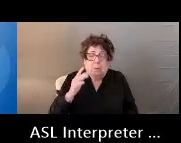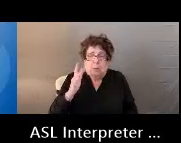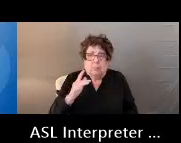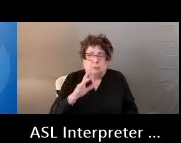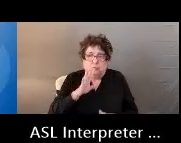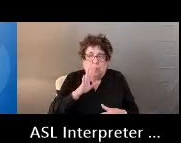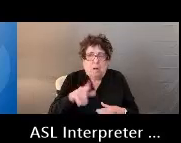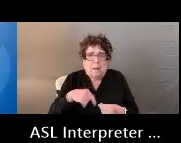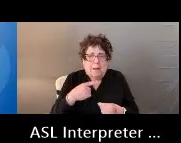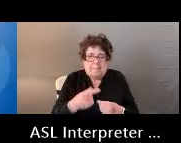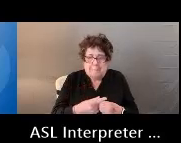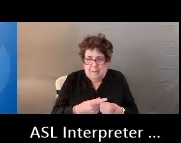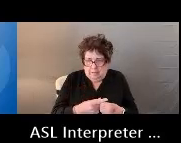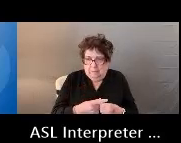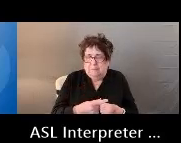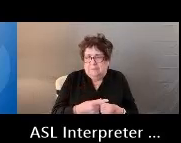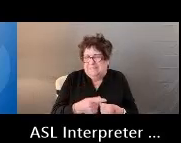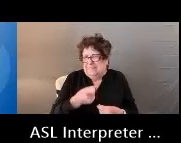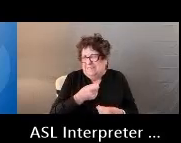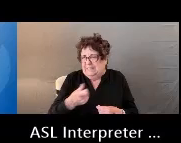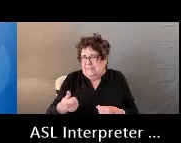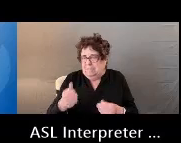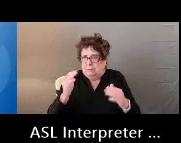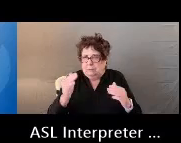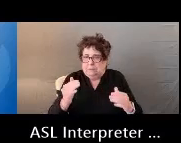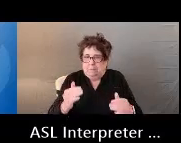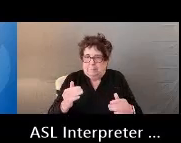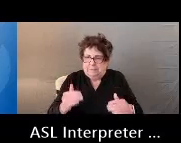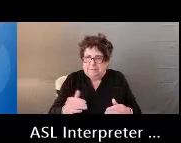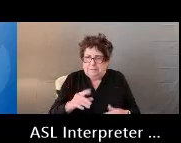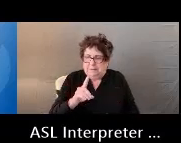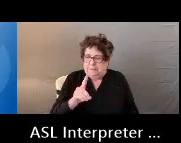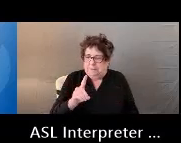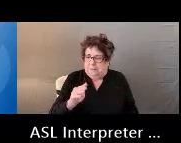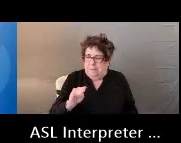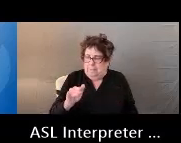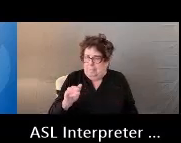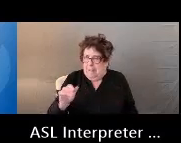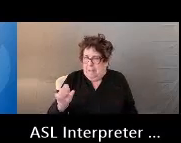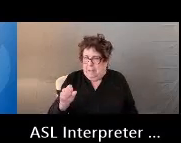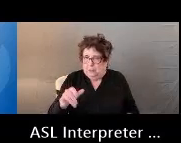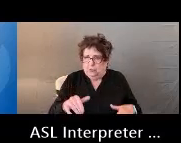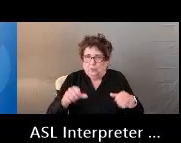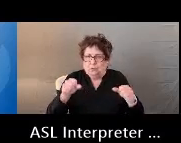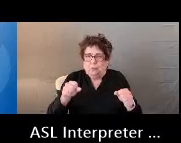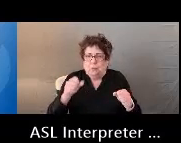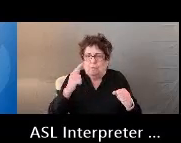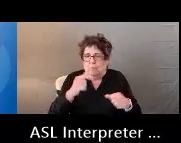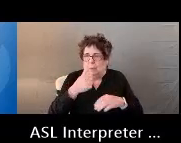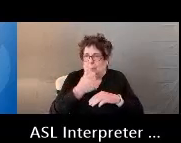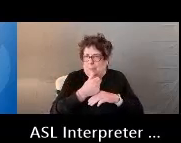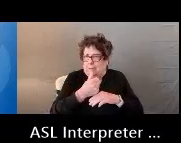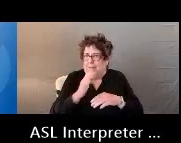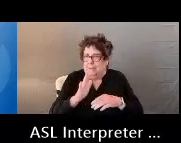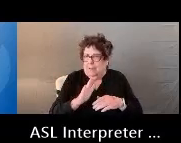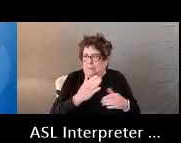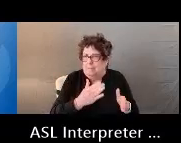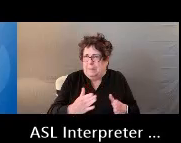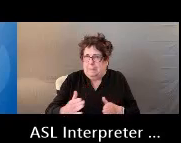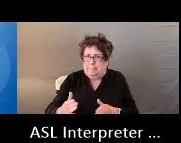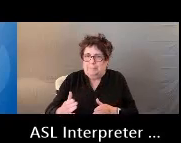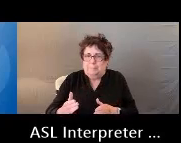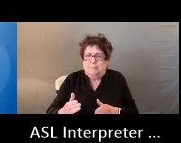that DMAS took to implement their plan. We will start first with the needs, understanding the